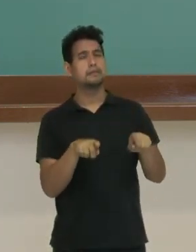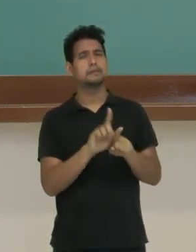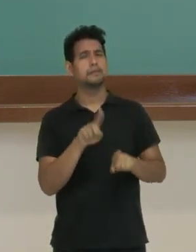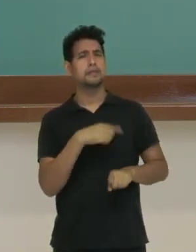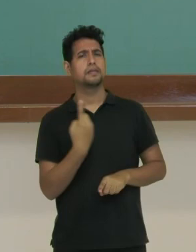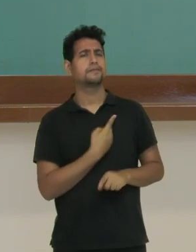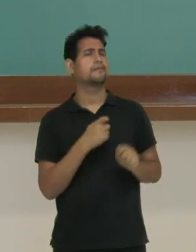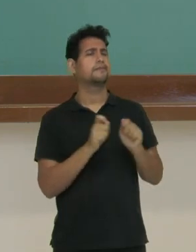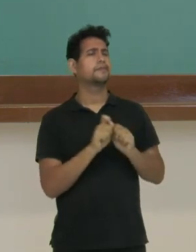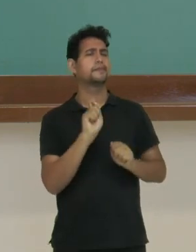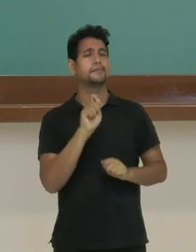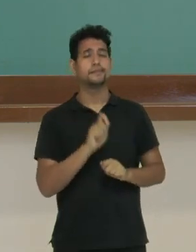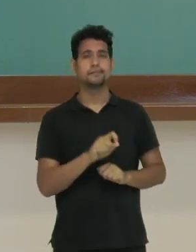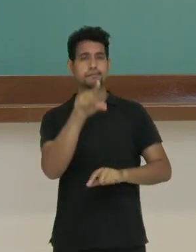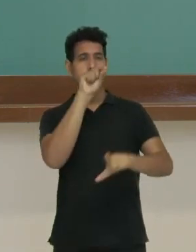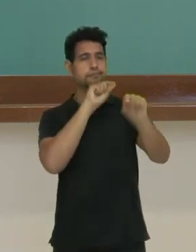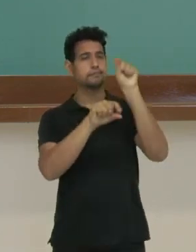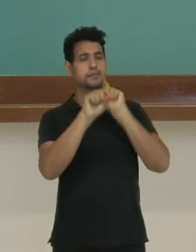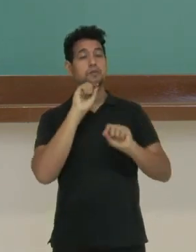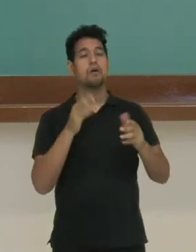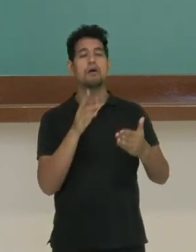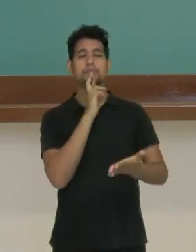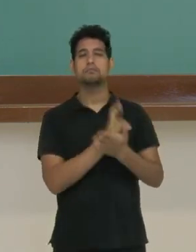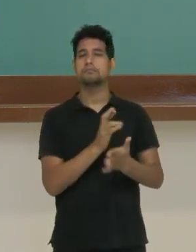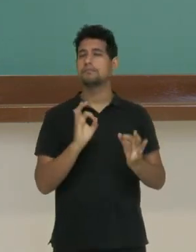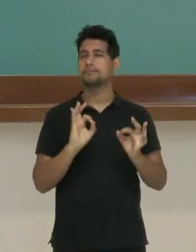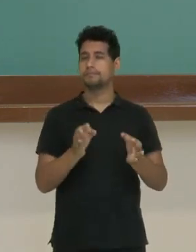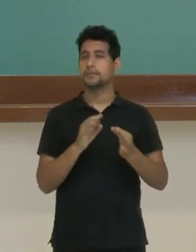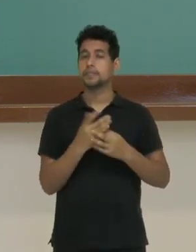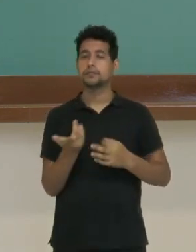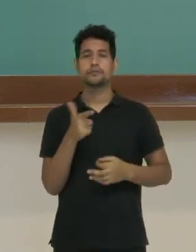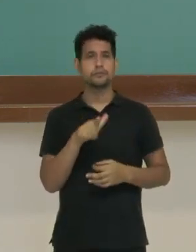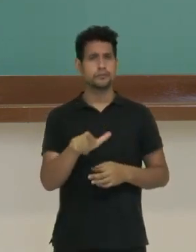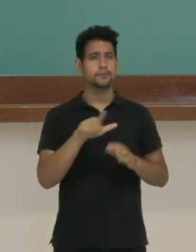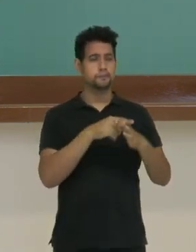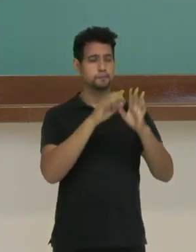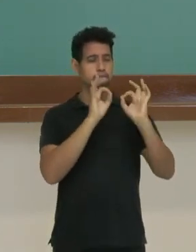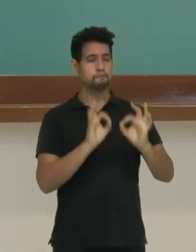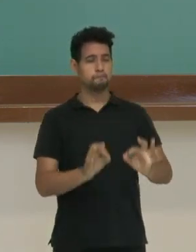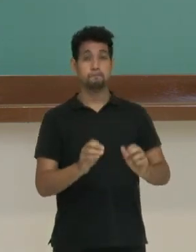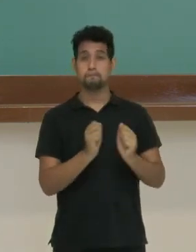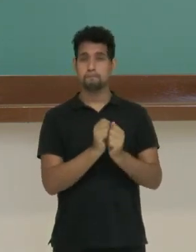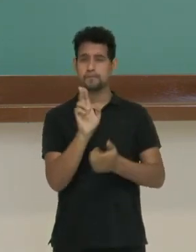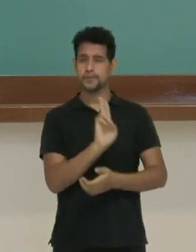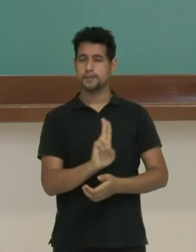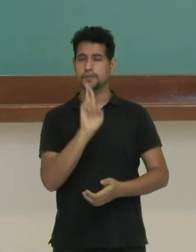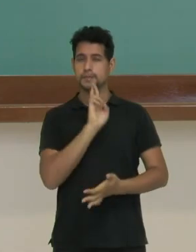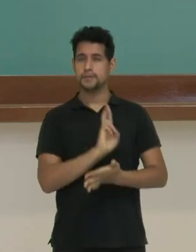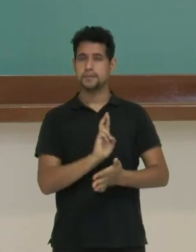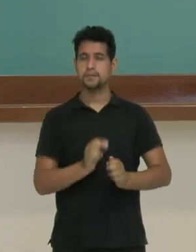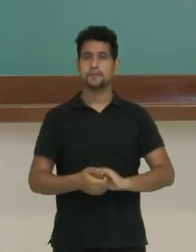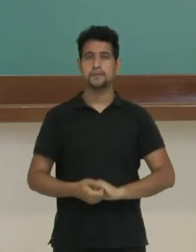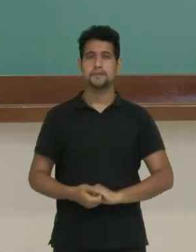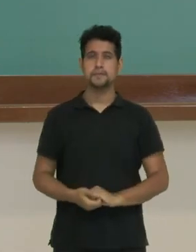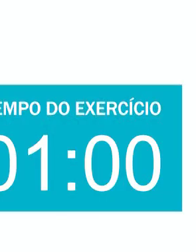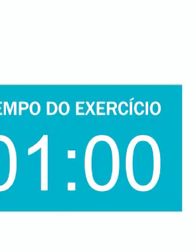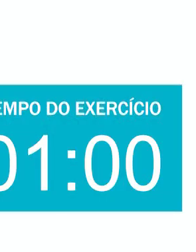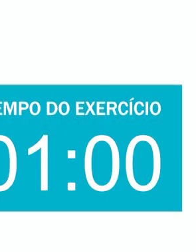vamos escolher a resposta correta. Vamos ouvir mais de uma vez e corrigir, a utilizar a resposta correta, ok?